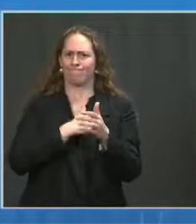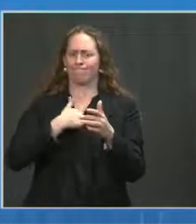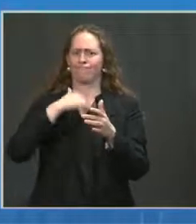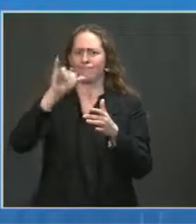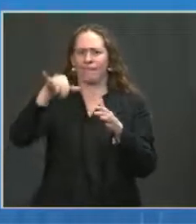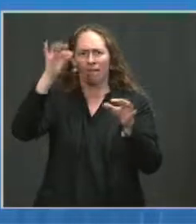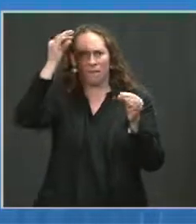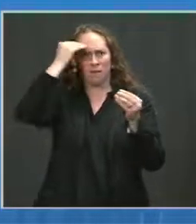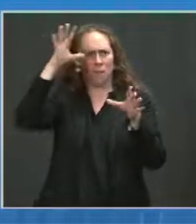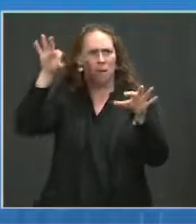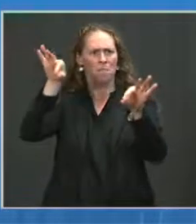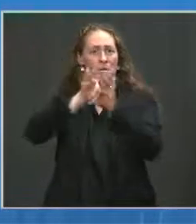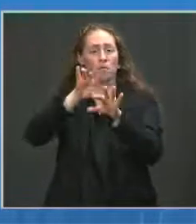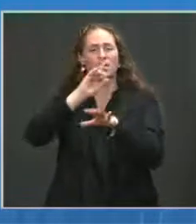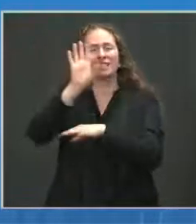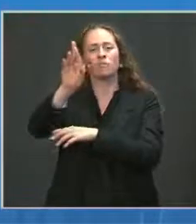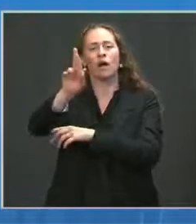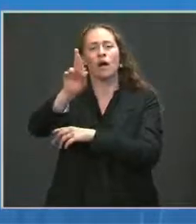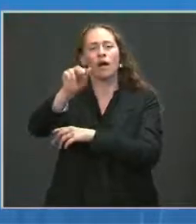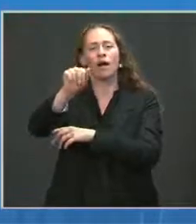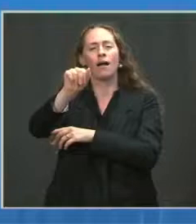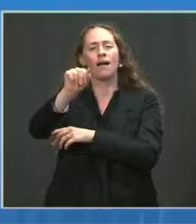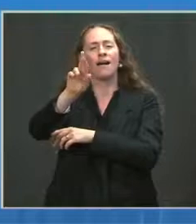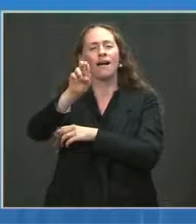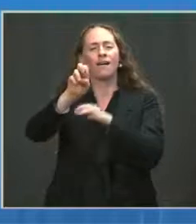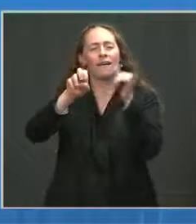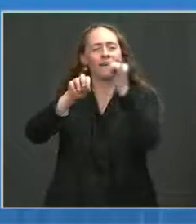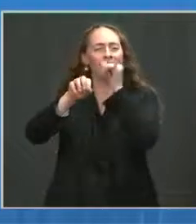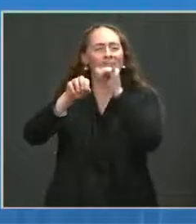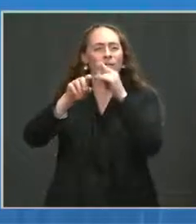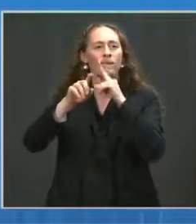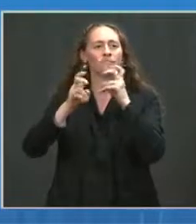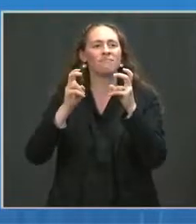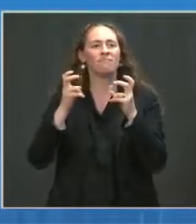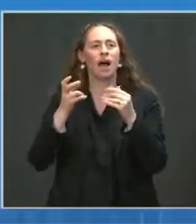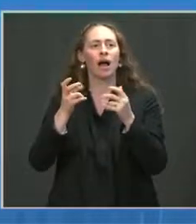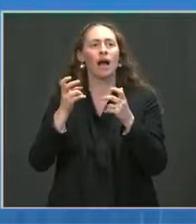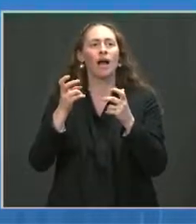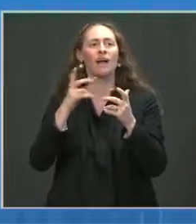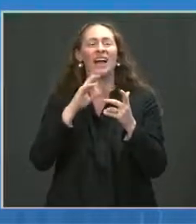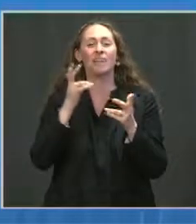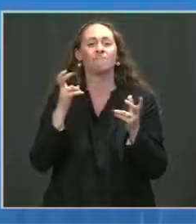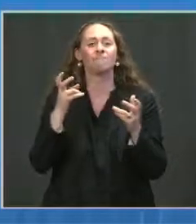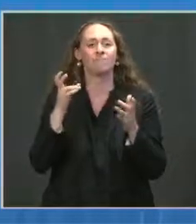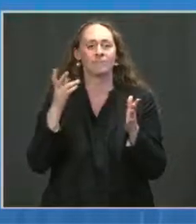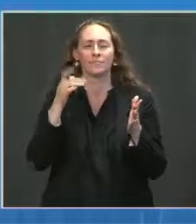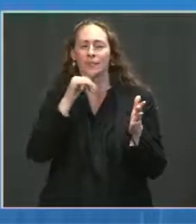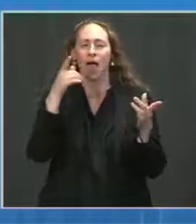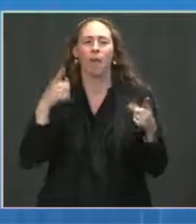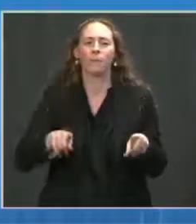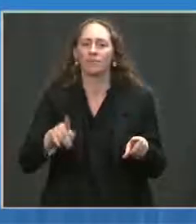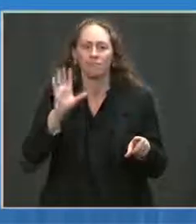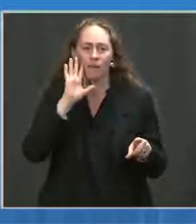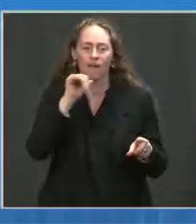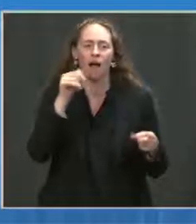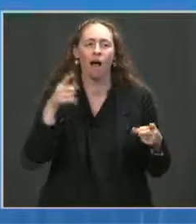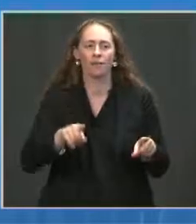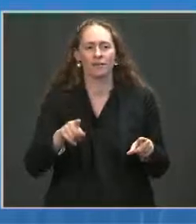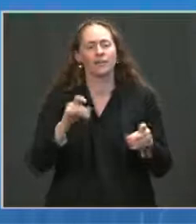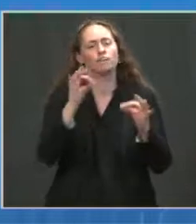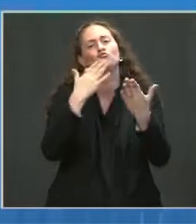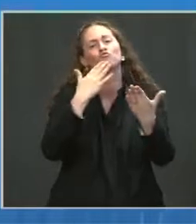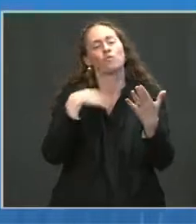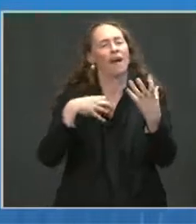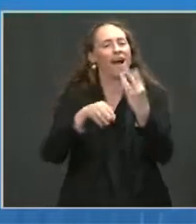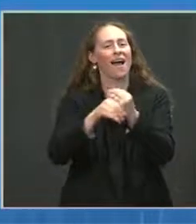they rarely result, not rarely, but unusually result in hospitalization or death. Thanks, Jeff. Thank you, Dr. Fauci.